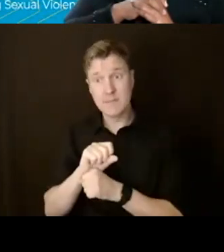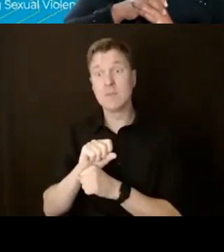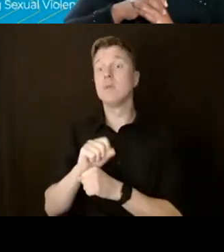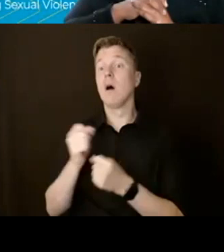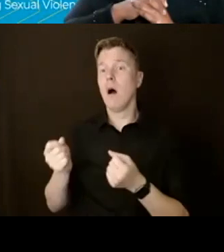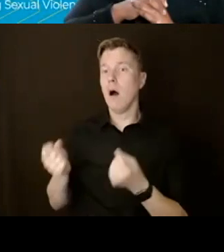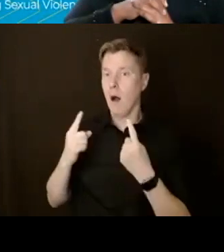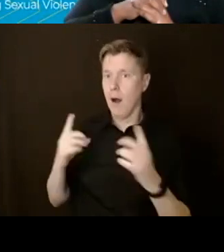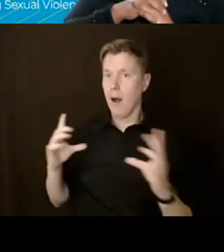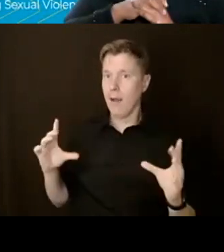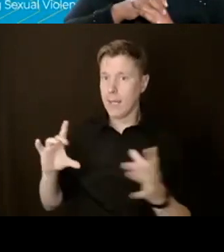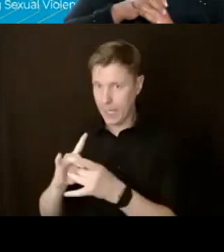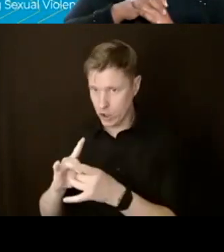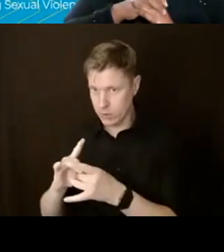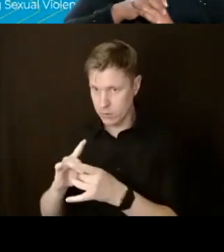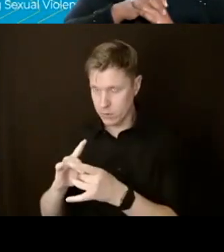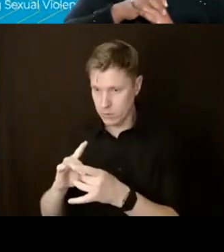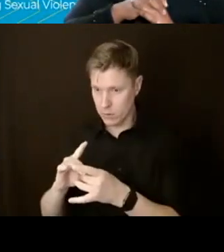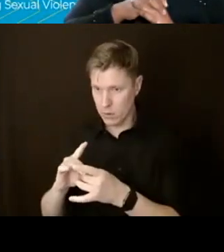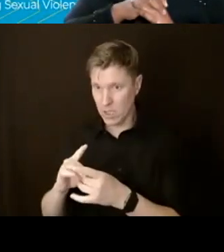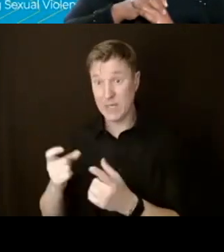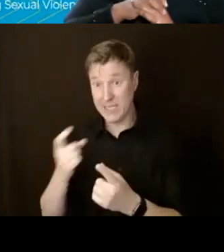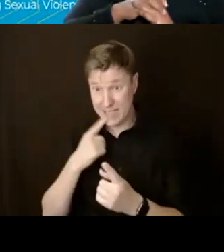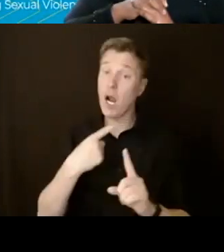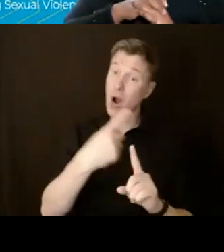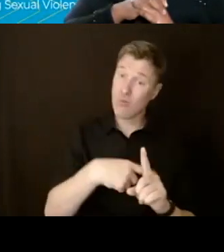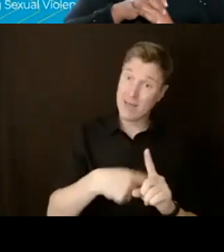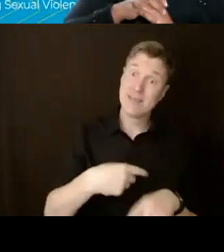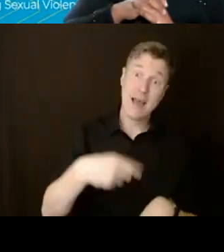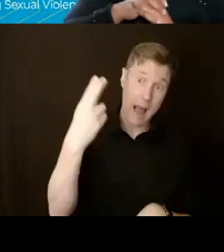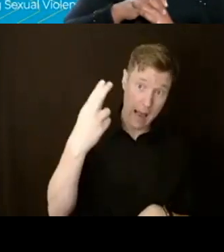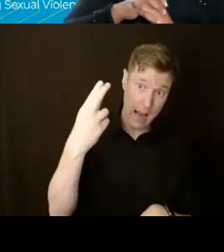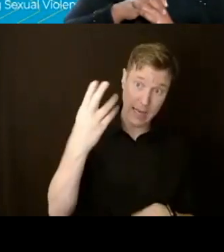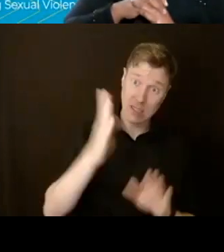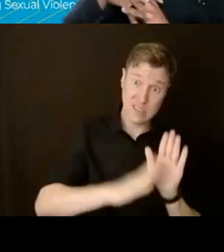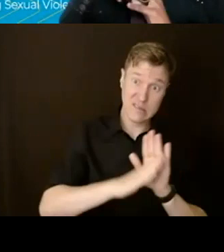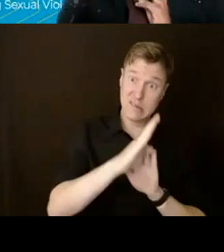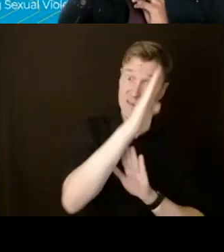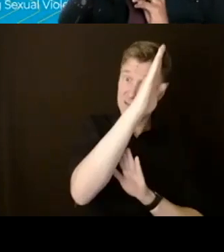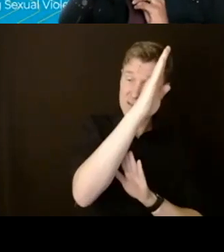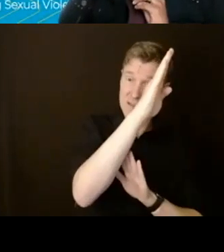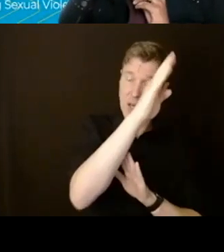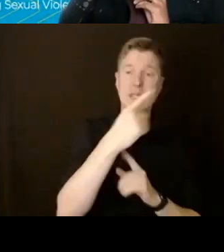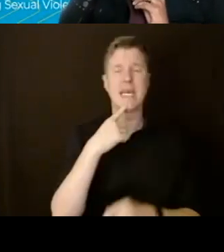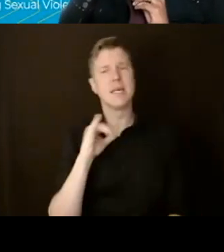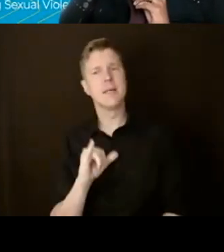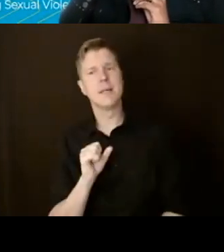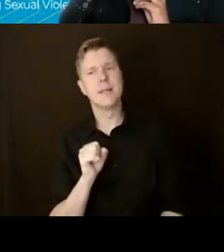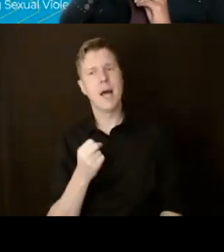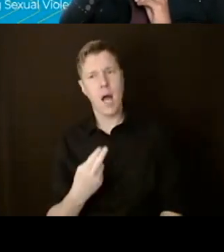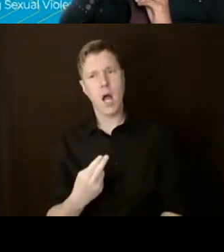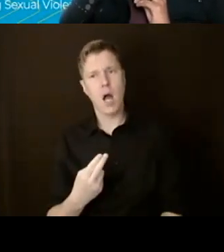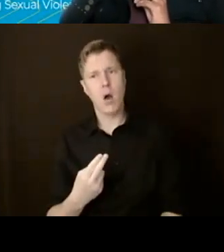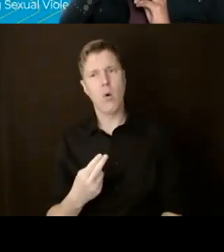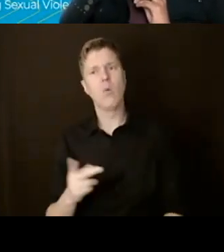connections, because we just named rent is so high, it just keeps skyrocketing, then it's like, oh, well, it's the people who keep